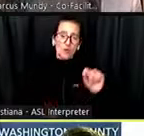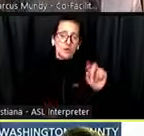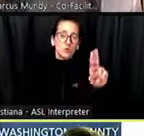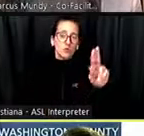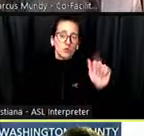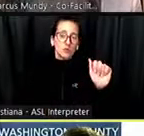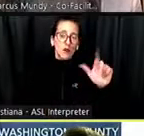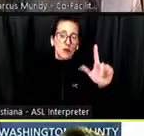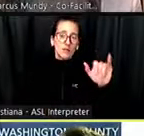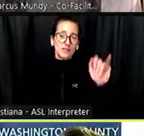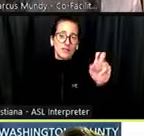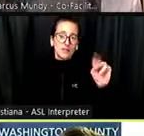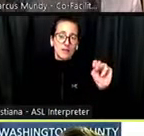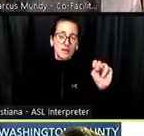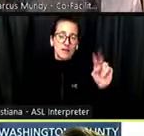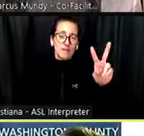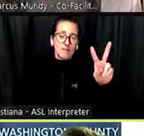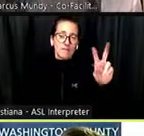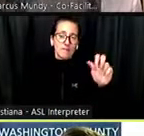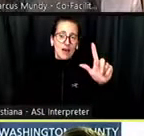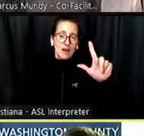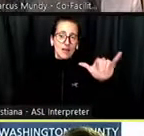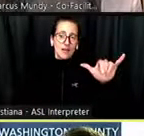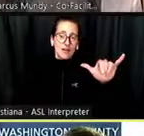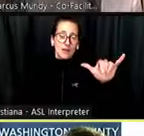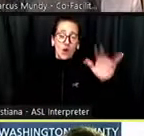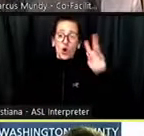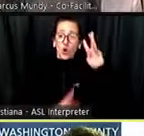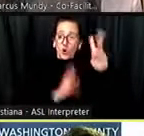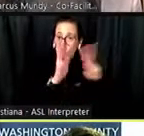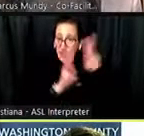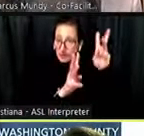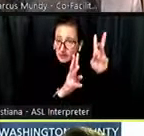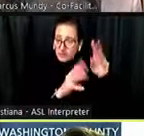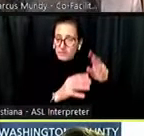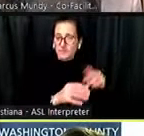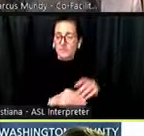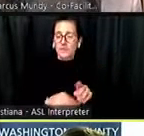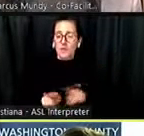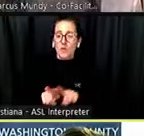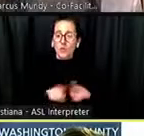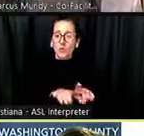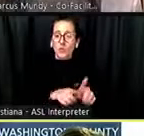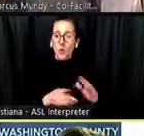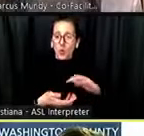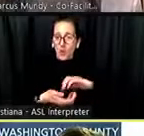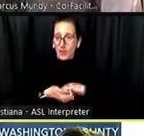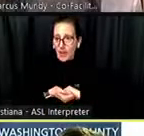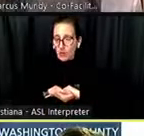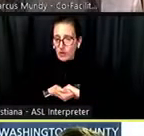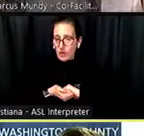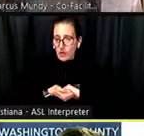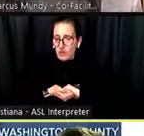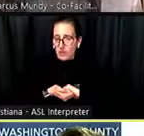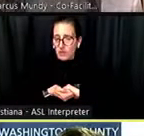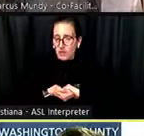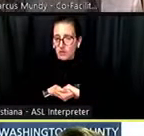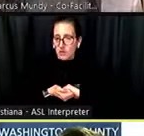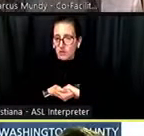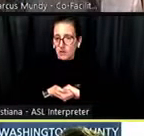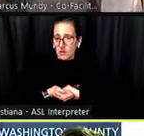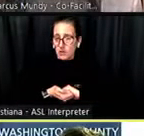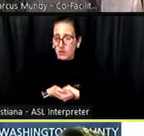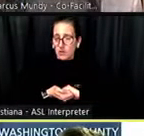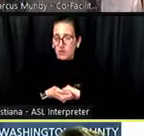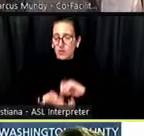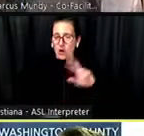Creates. Then we also have a collaboration going with RAC, the Regional